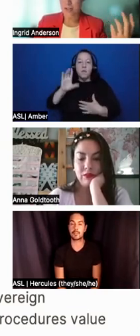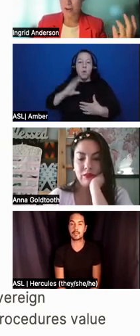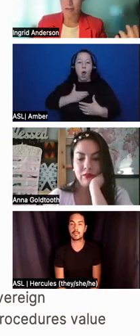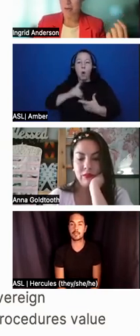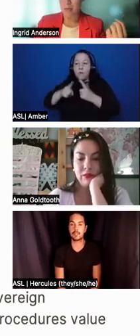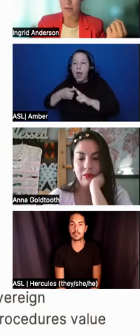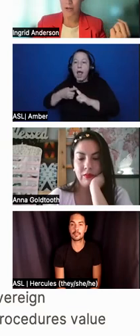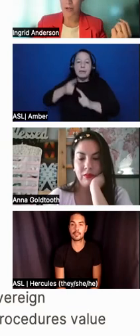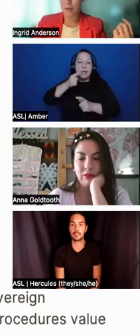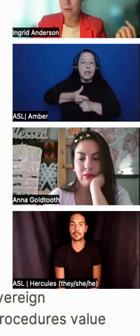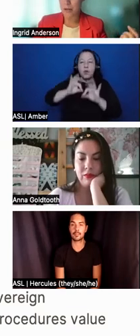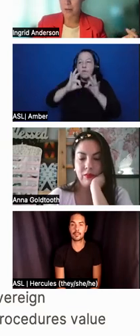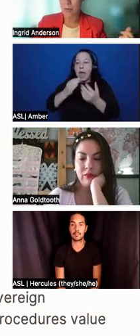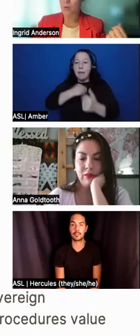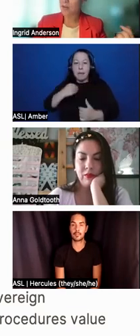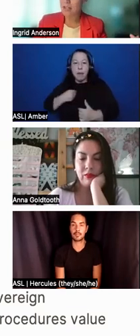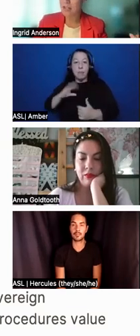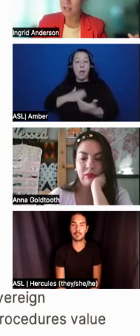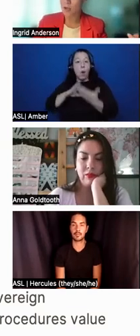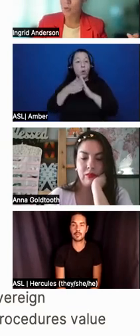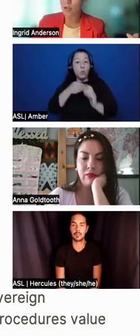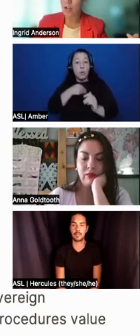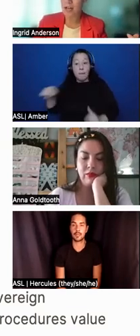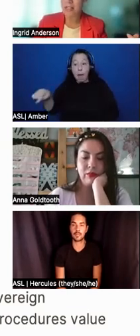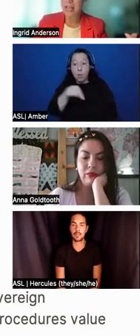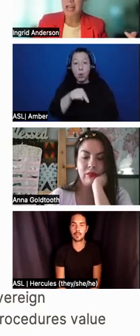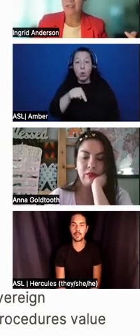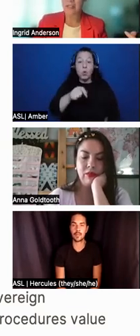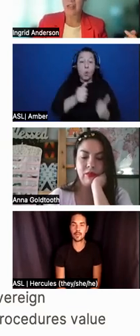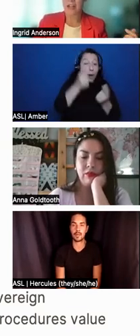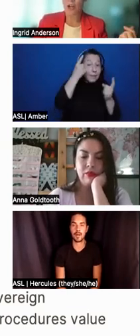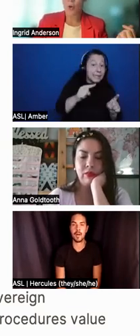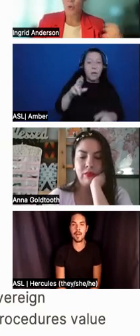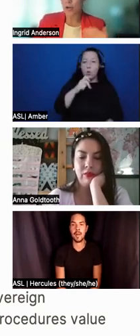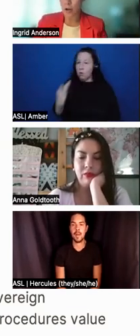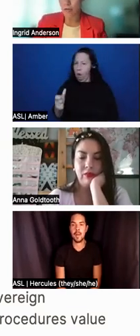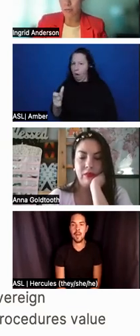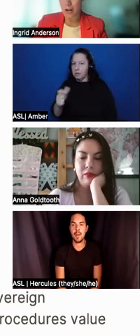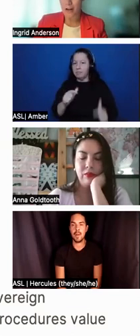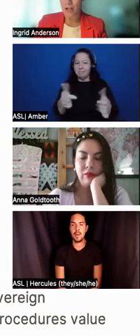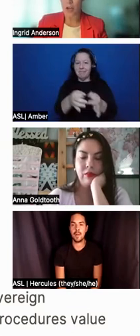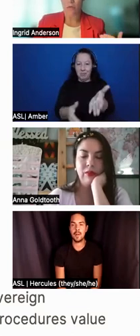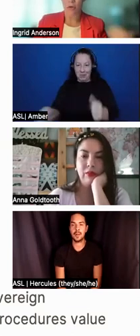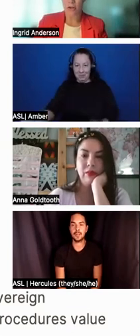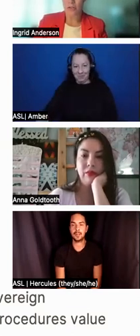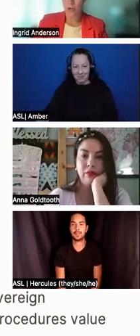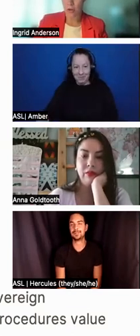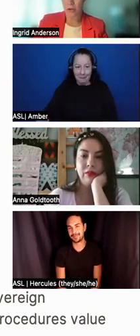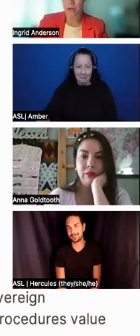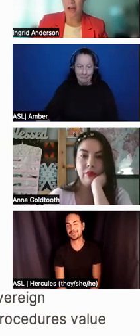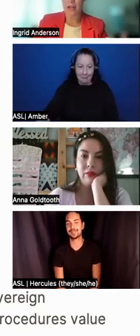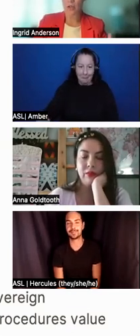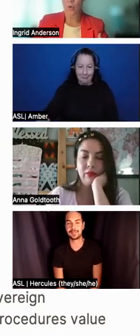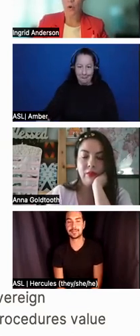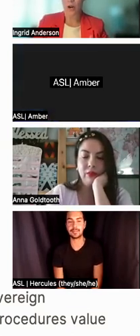sisters, our family members, our community members, whether it's consensual or not. And then where do we go from there? If it's a